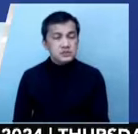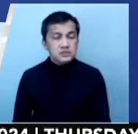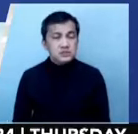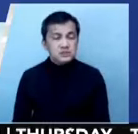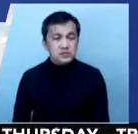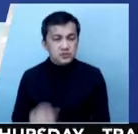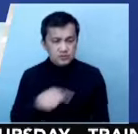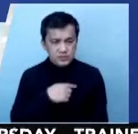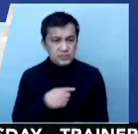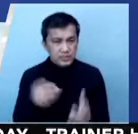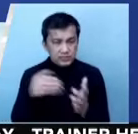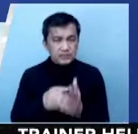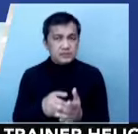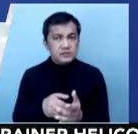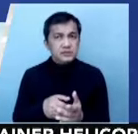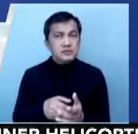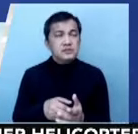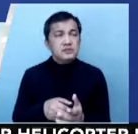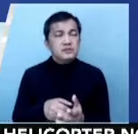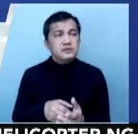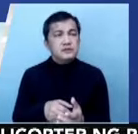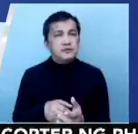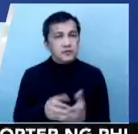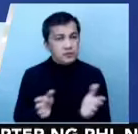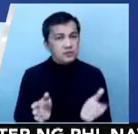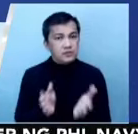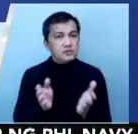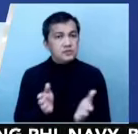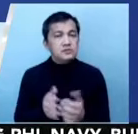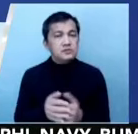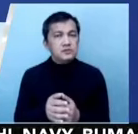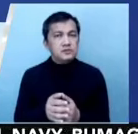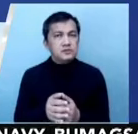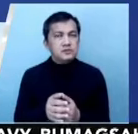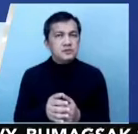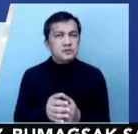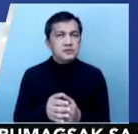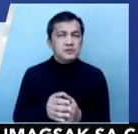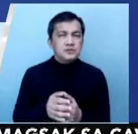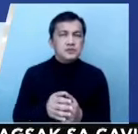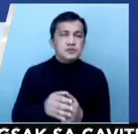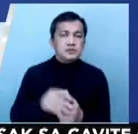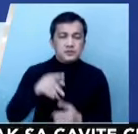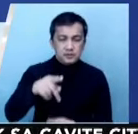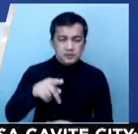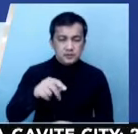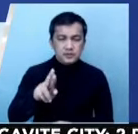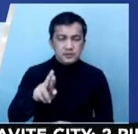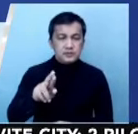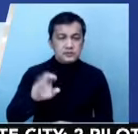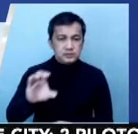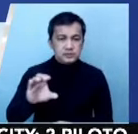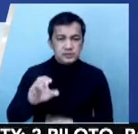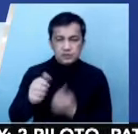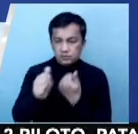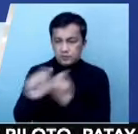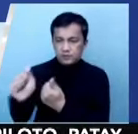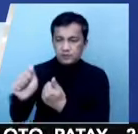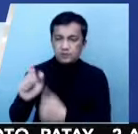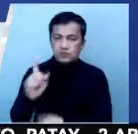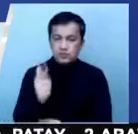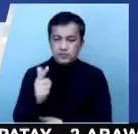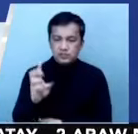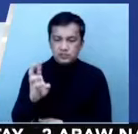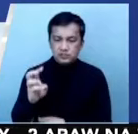again urge the PRC to abide by the 2016 ruling and to